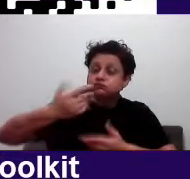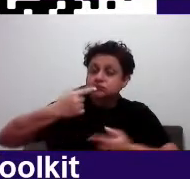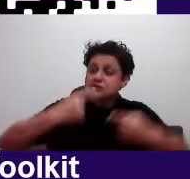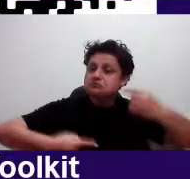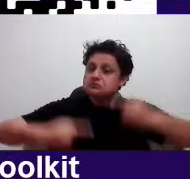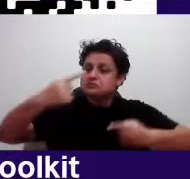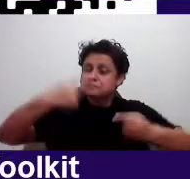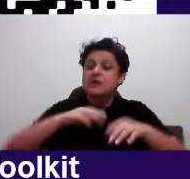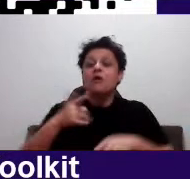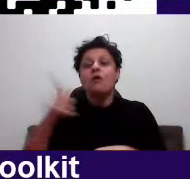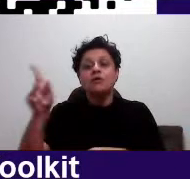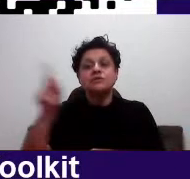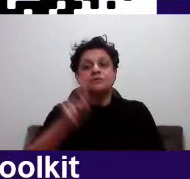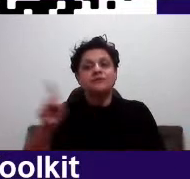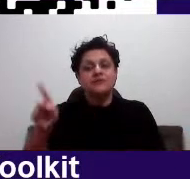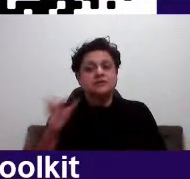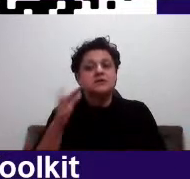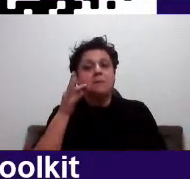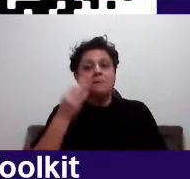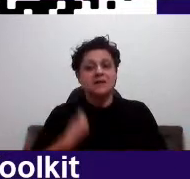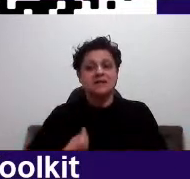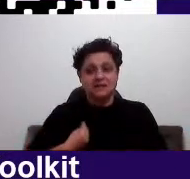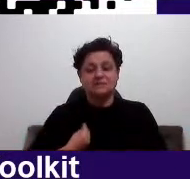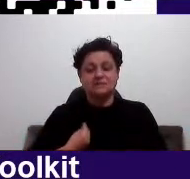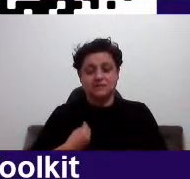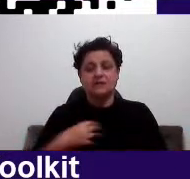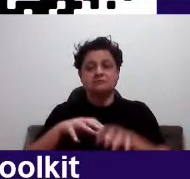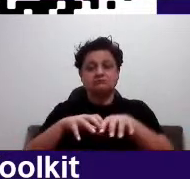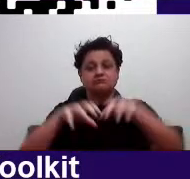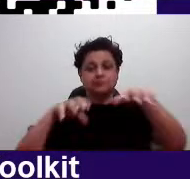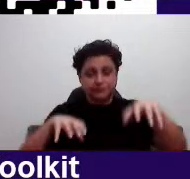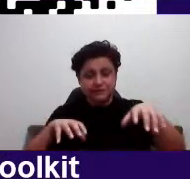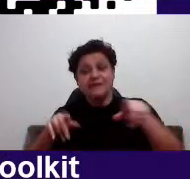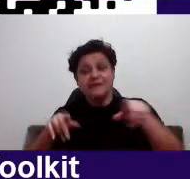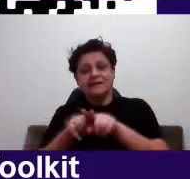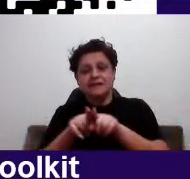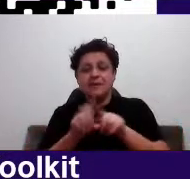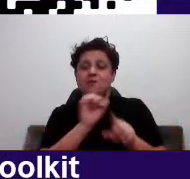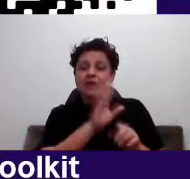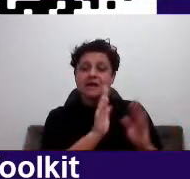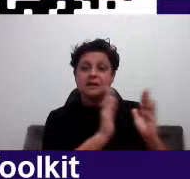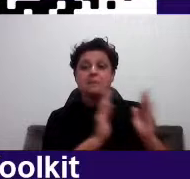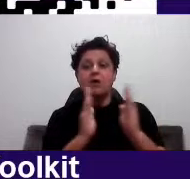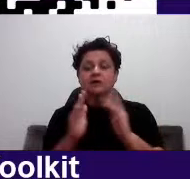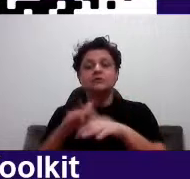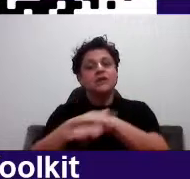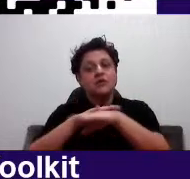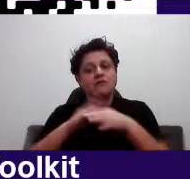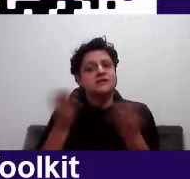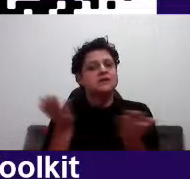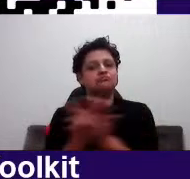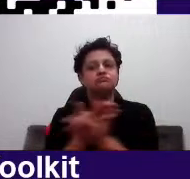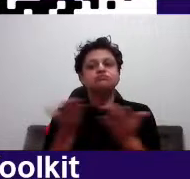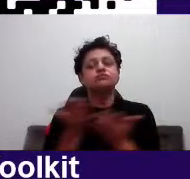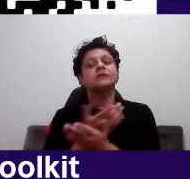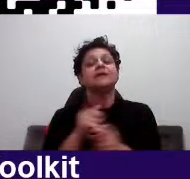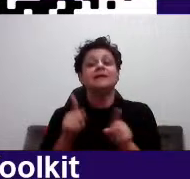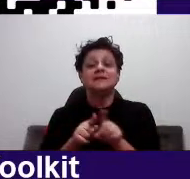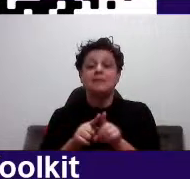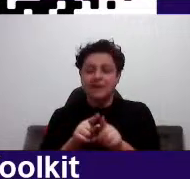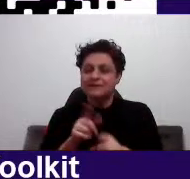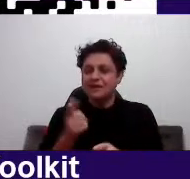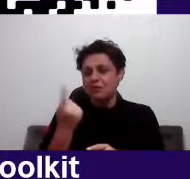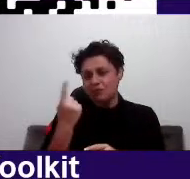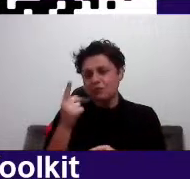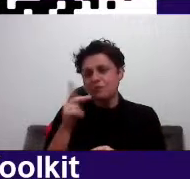talk about it. And a trainer can also take the toolkit and present it and